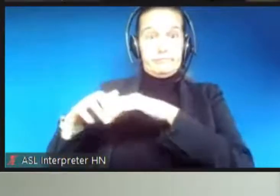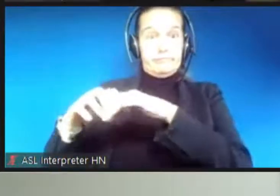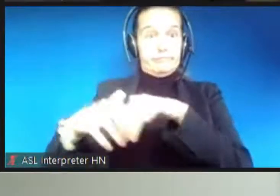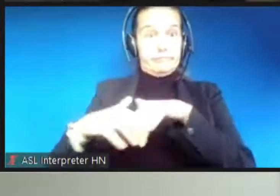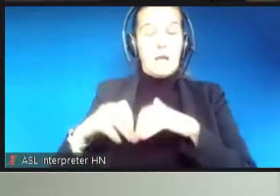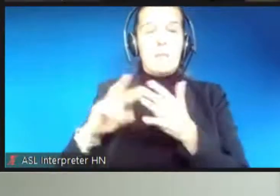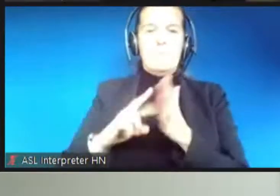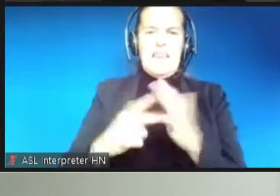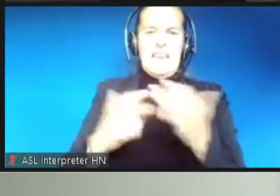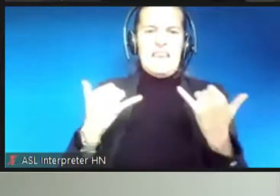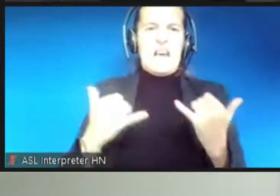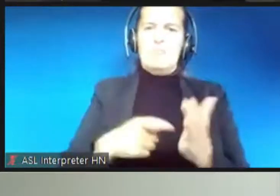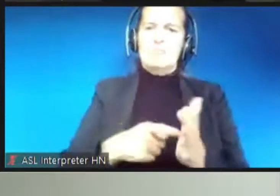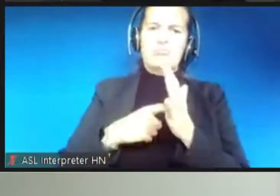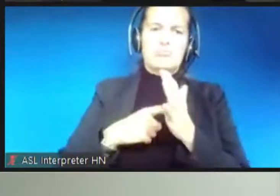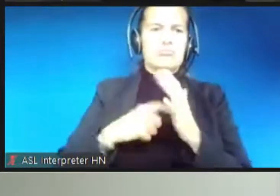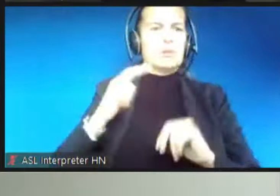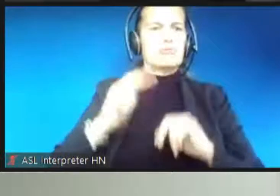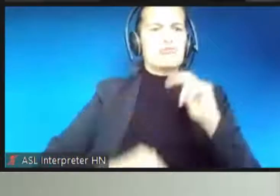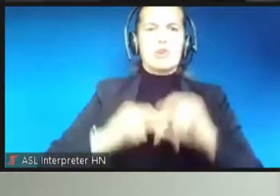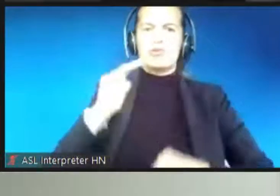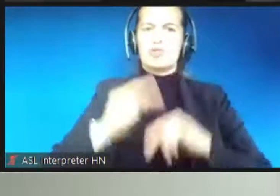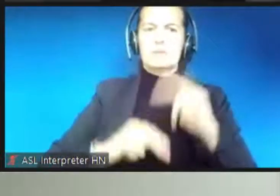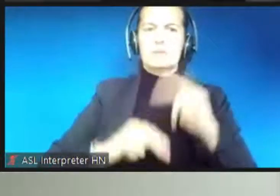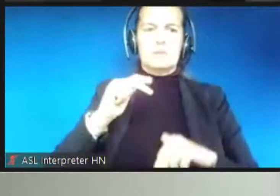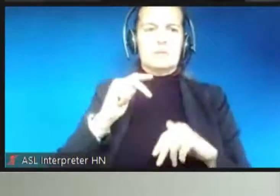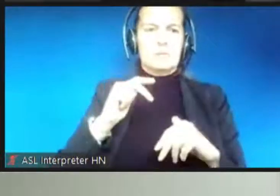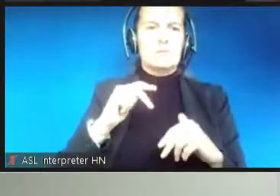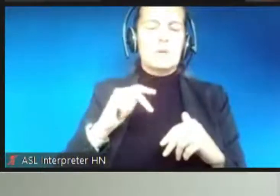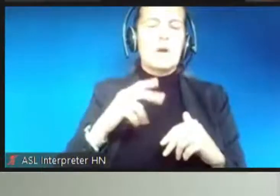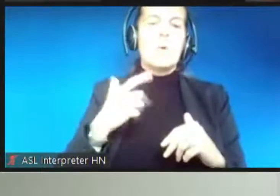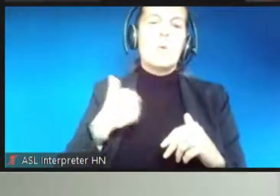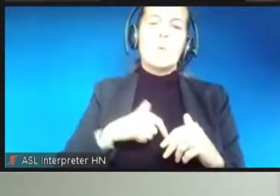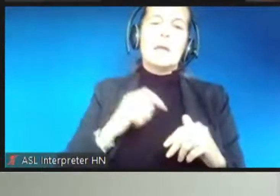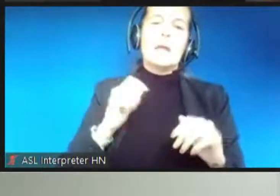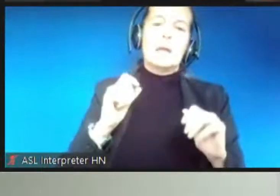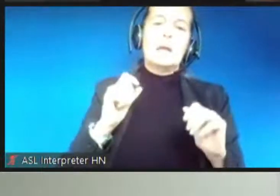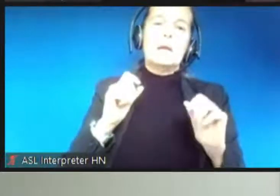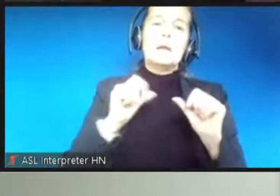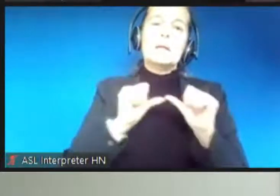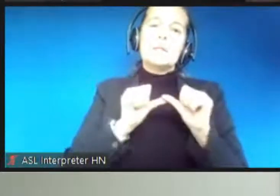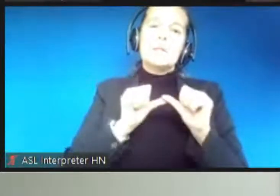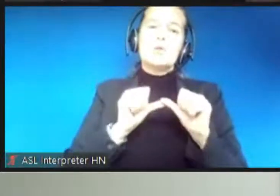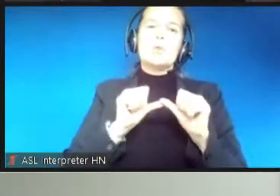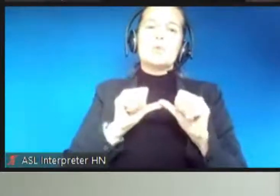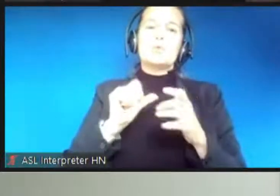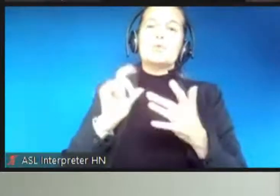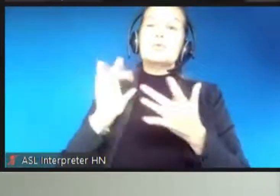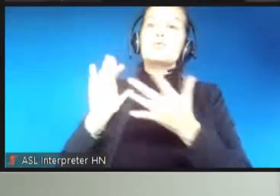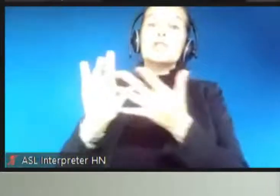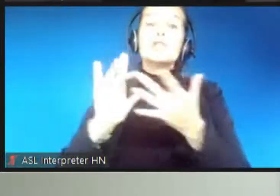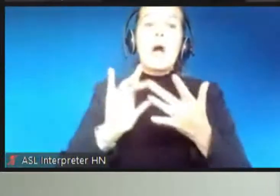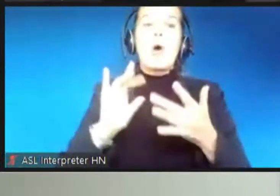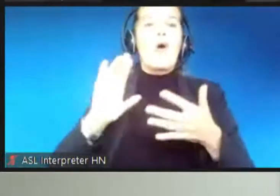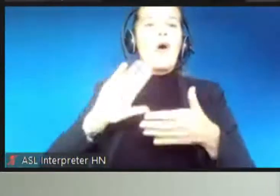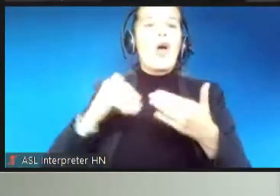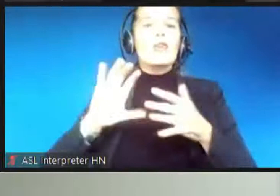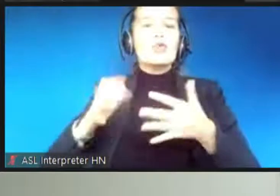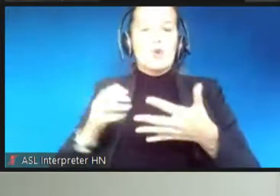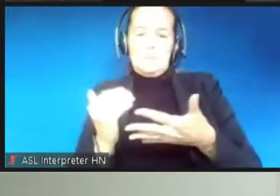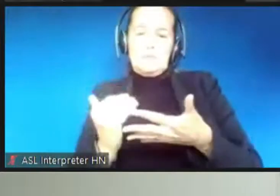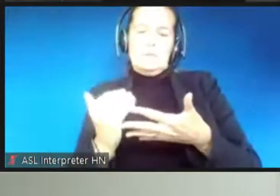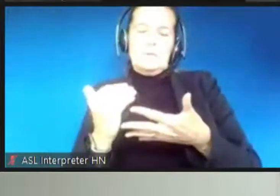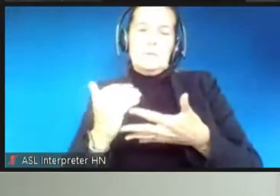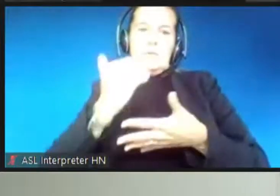essential activity for our recovery. We continue to reach out to all the previously eligible groups, but there's been